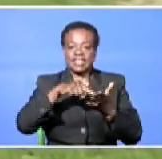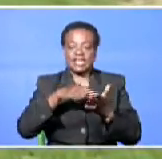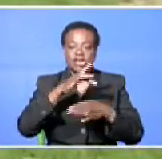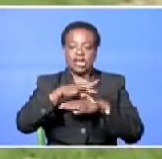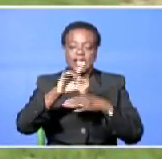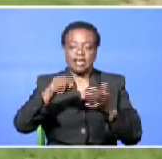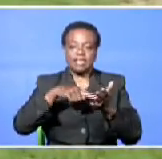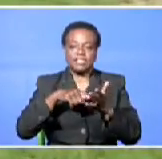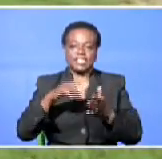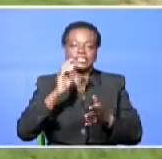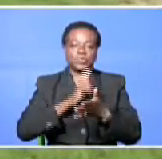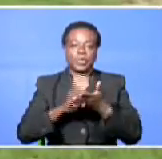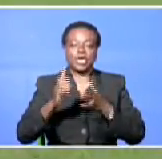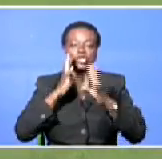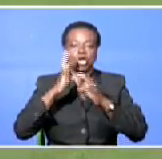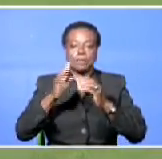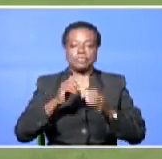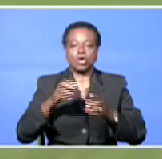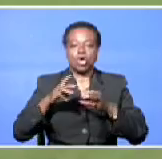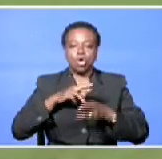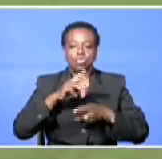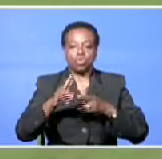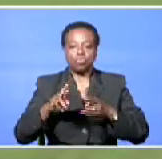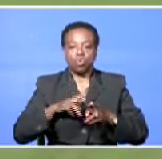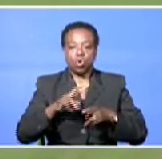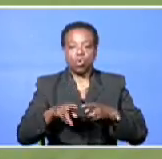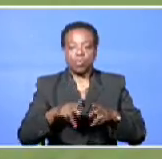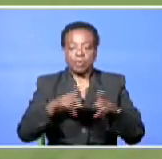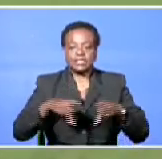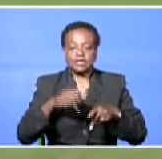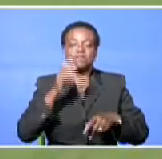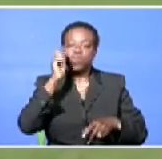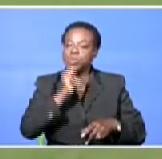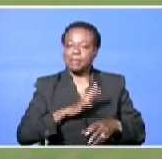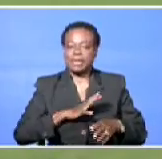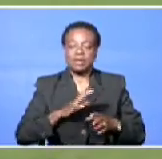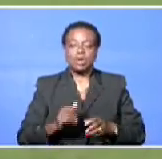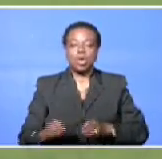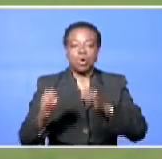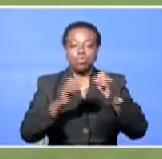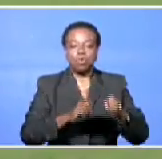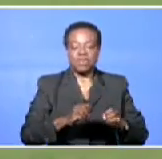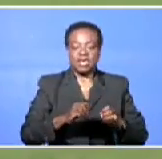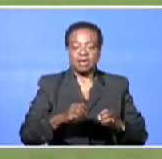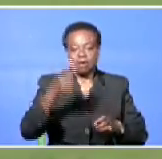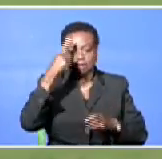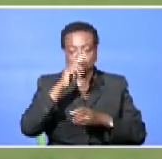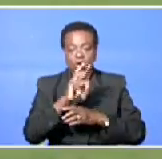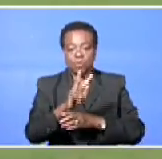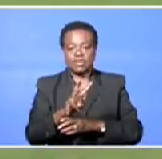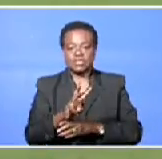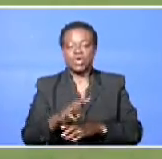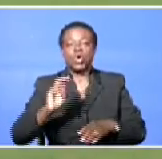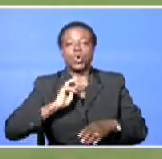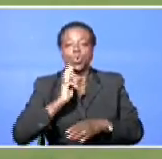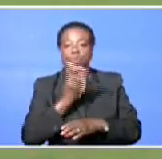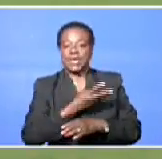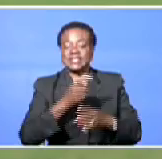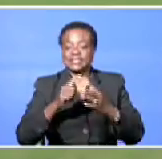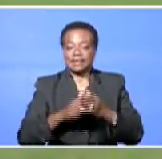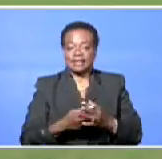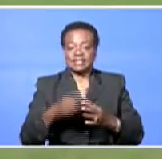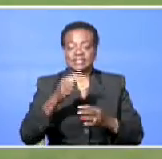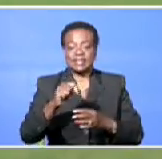was the role of women moving forward. We started regular clinics to get some more ladies out on the golf course, because that is a sore